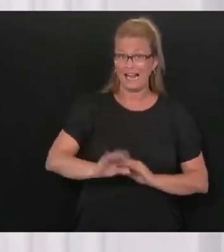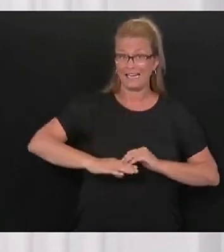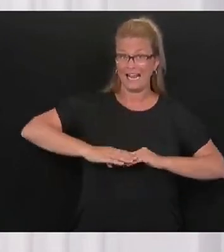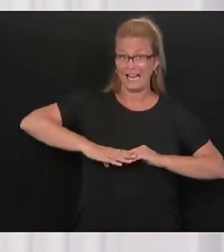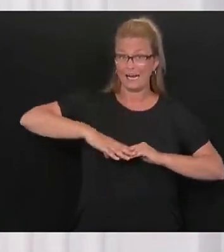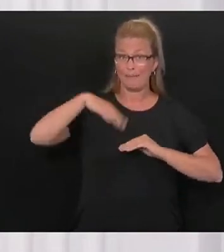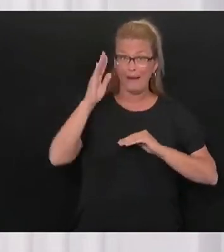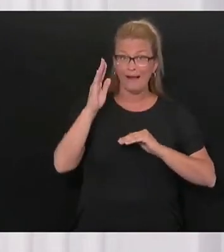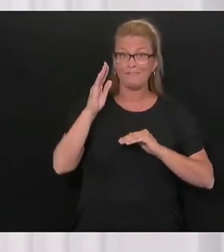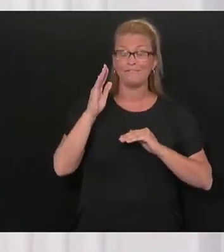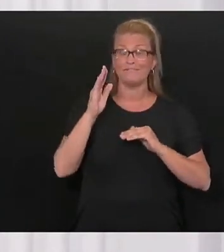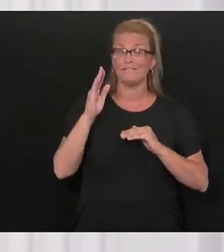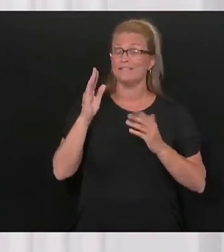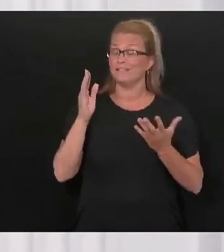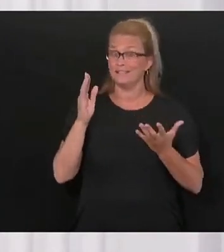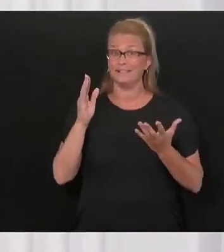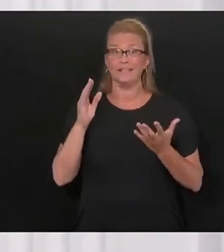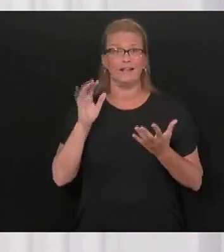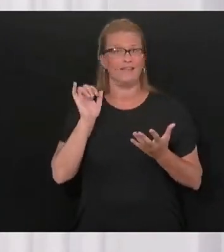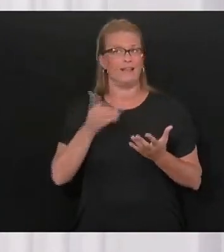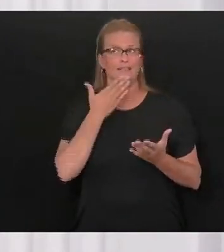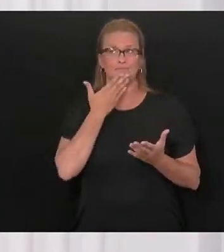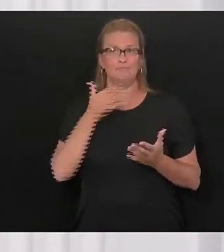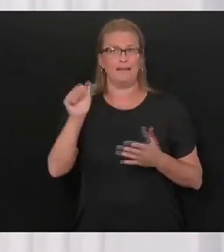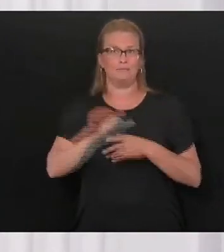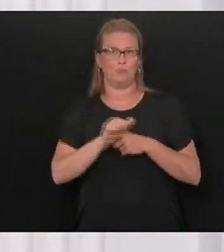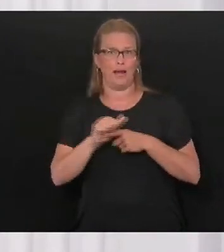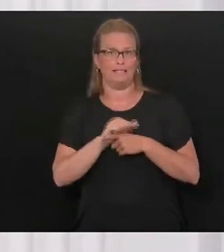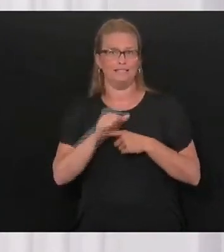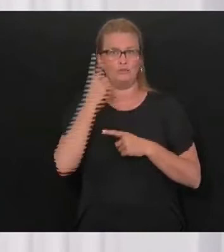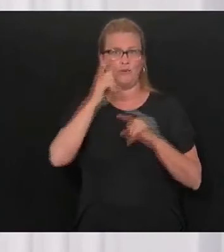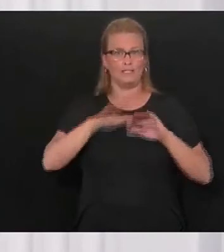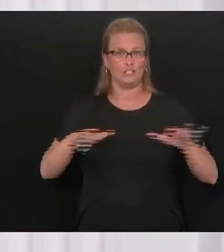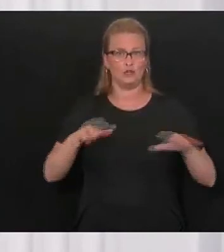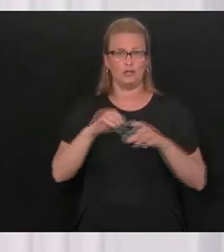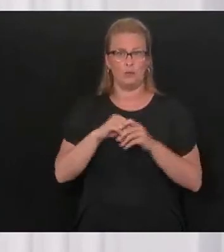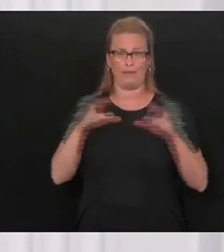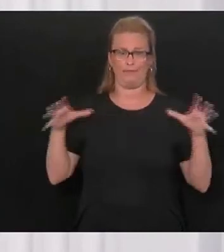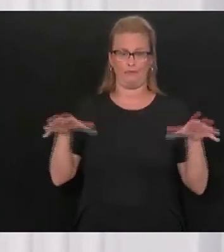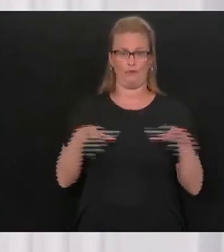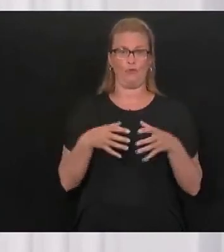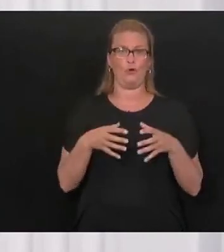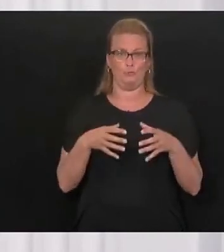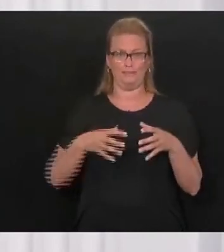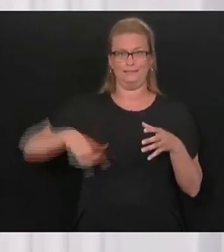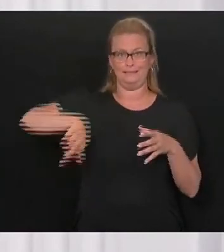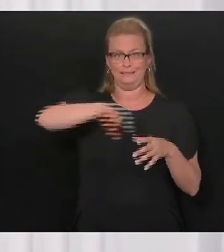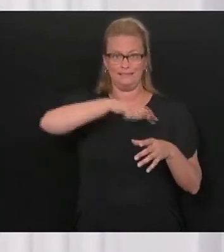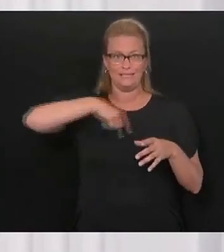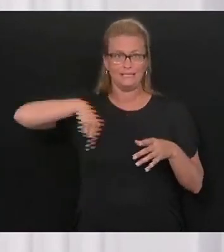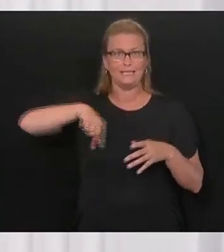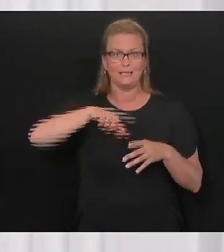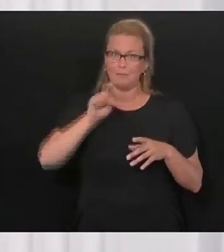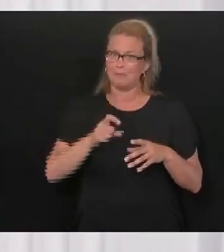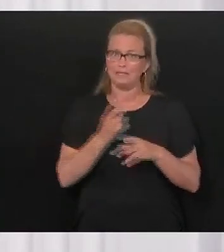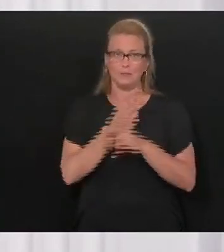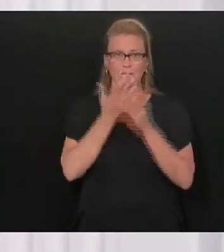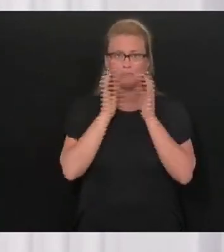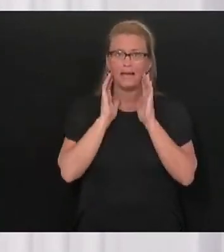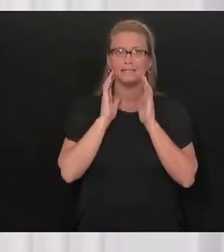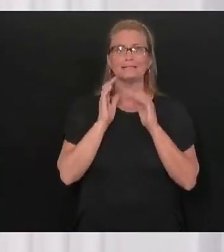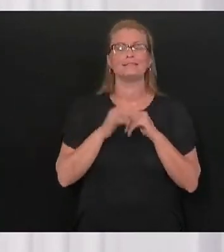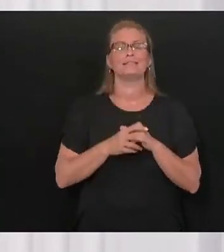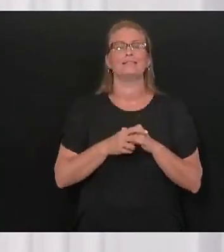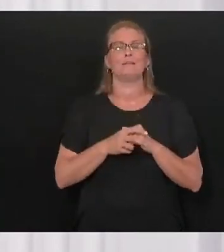especially just good practices when children are in those congregate areas. We also are watching, as the governor said, and listening